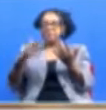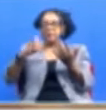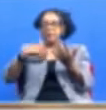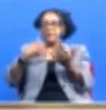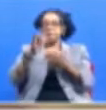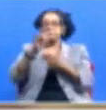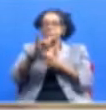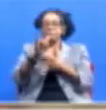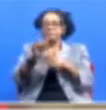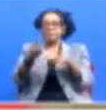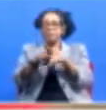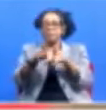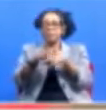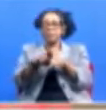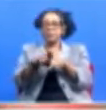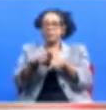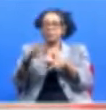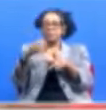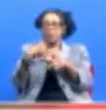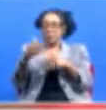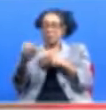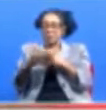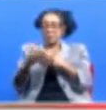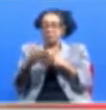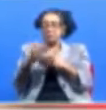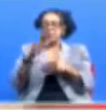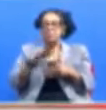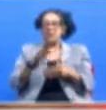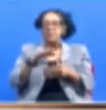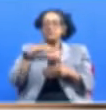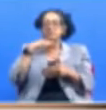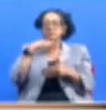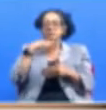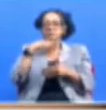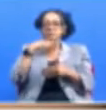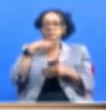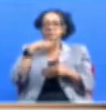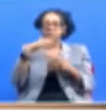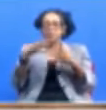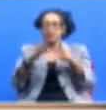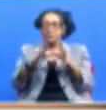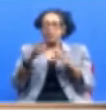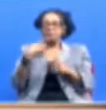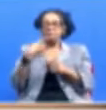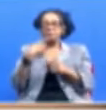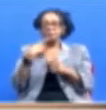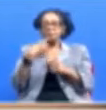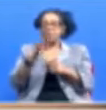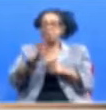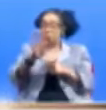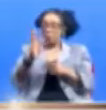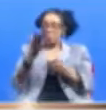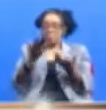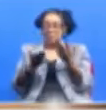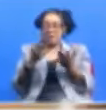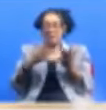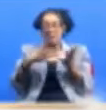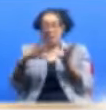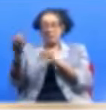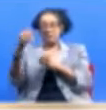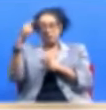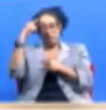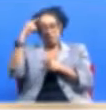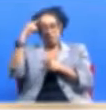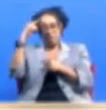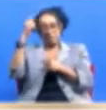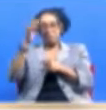dry and had cuddled up next to her dead mother's body. The family says the bandits may have left thinking that they had